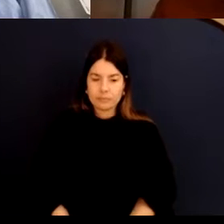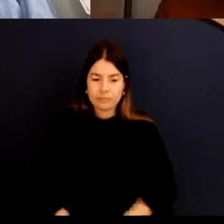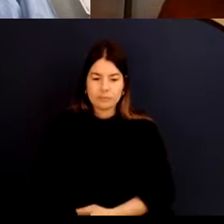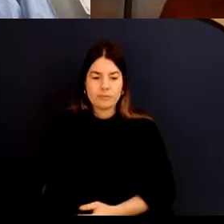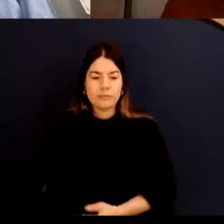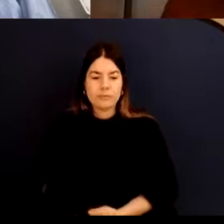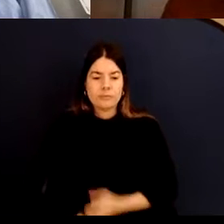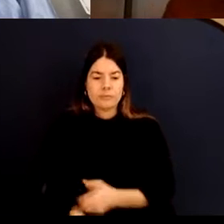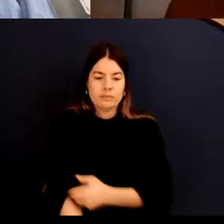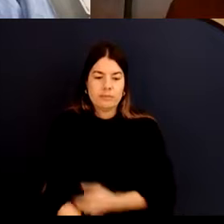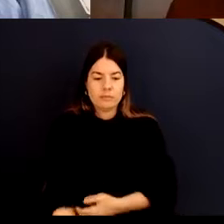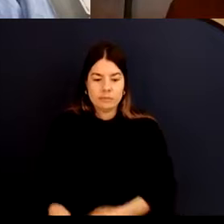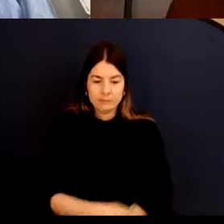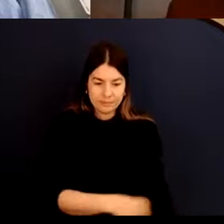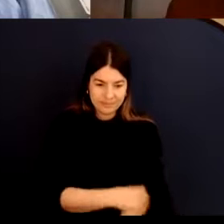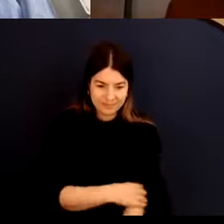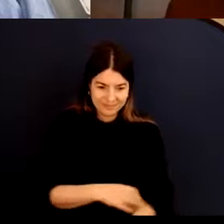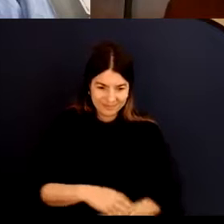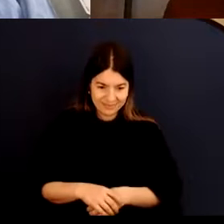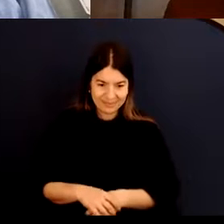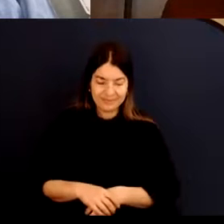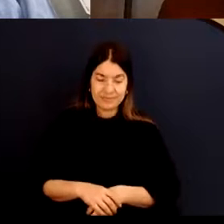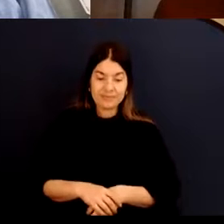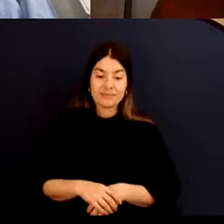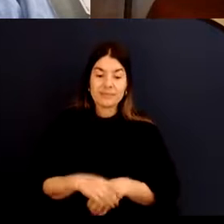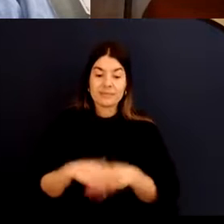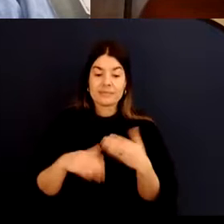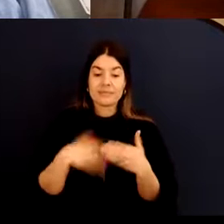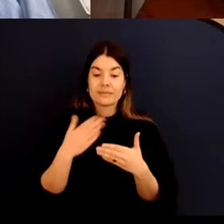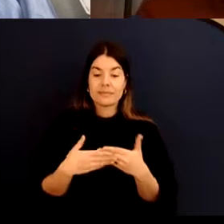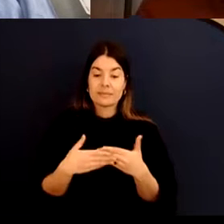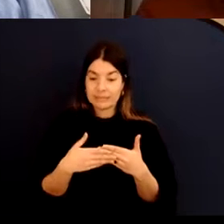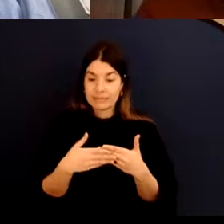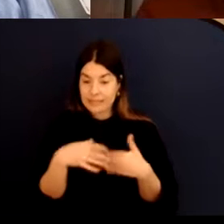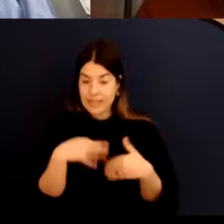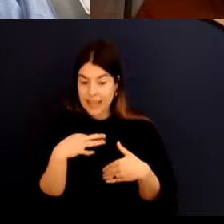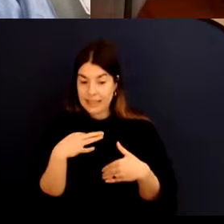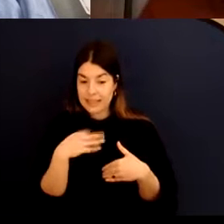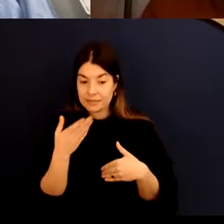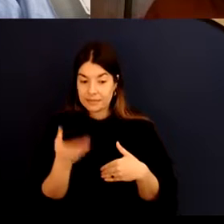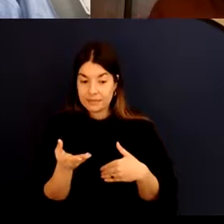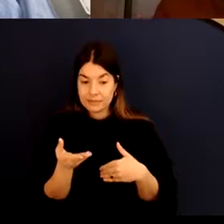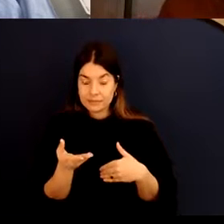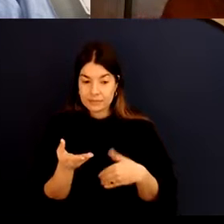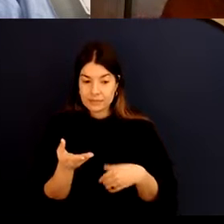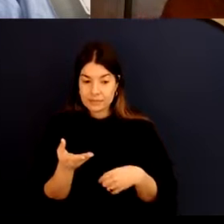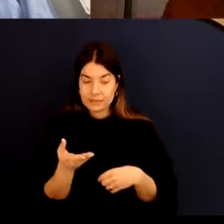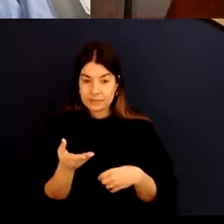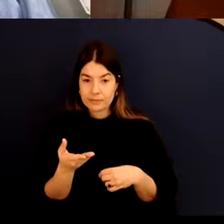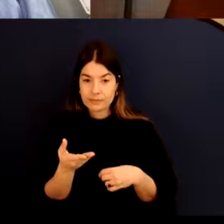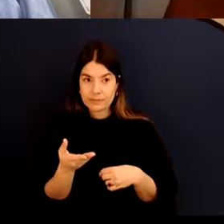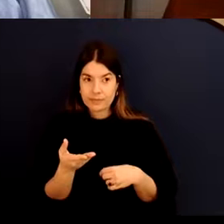Sorry, forgot to unmute me before I said, okay, thank you. And the next candidate on